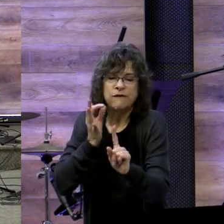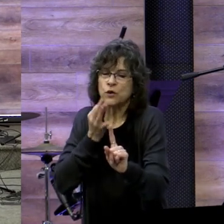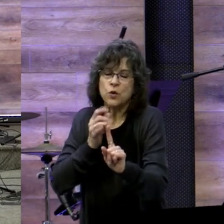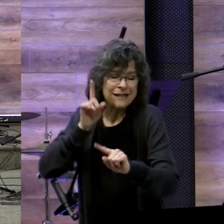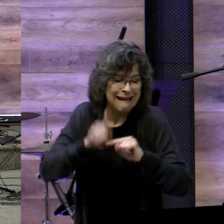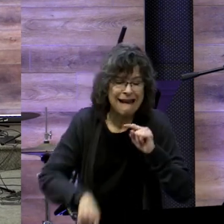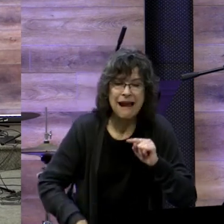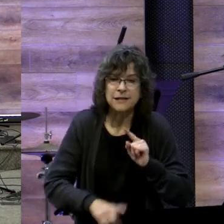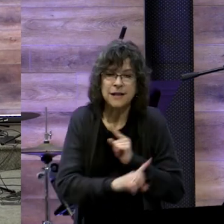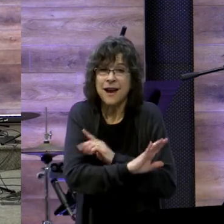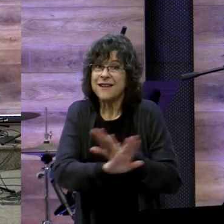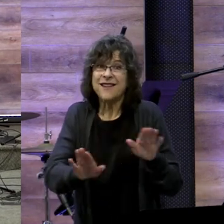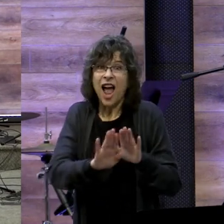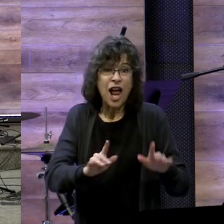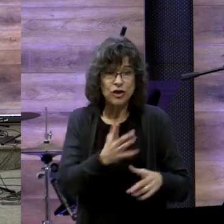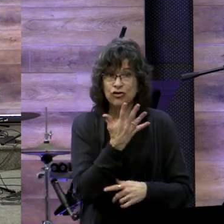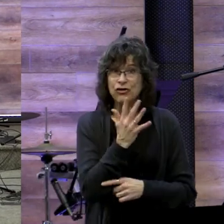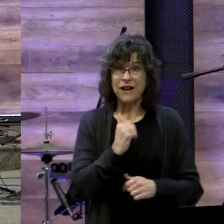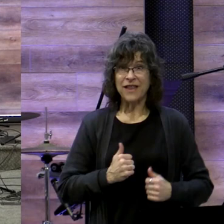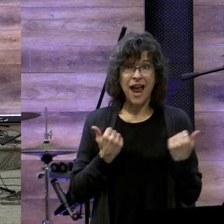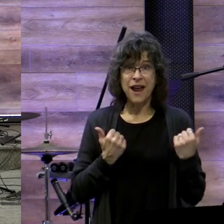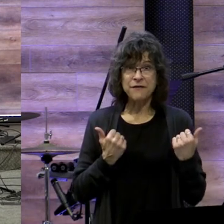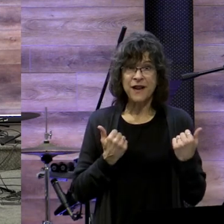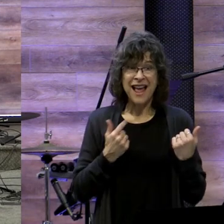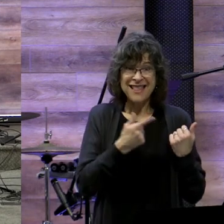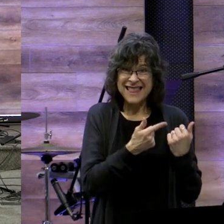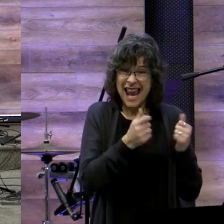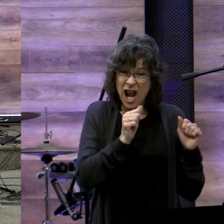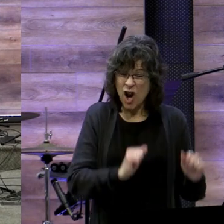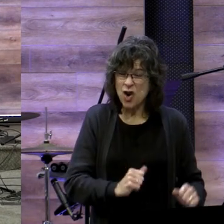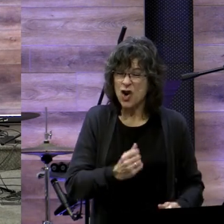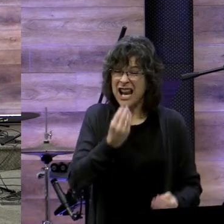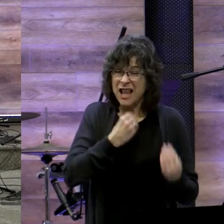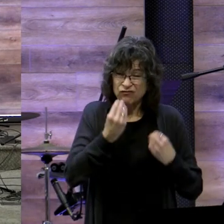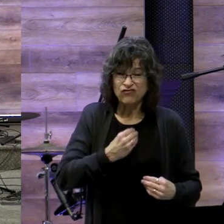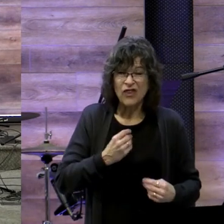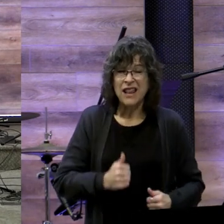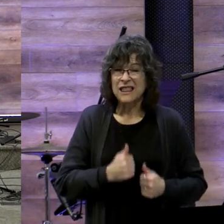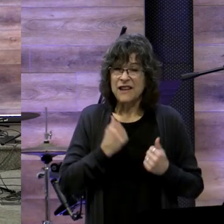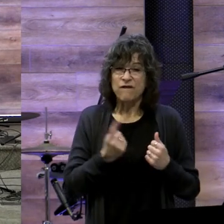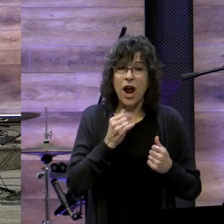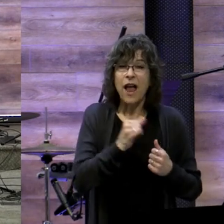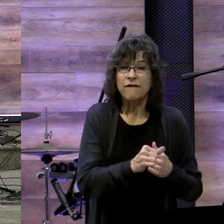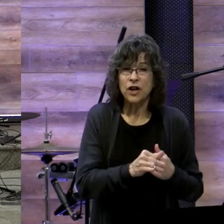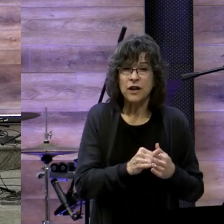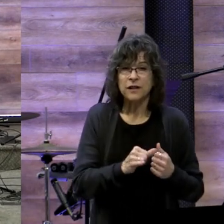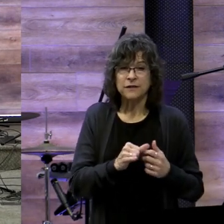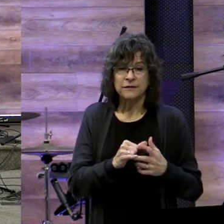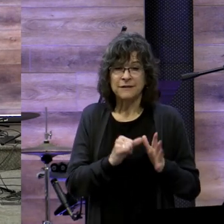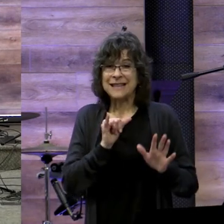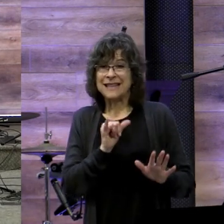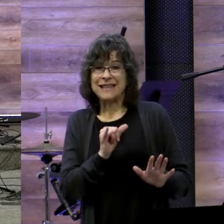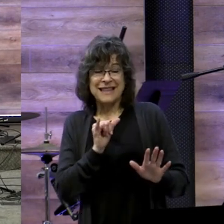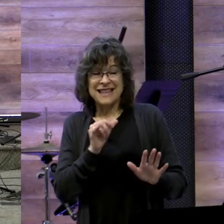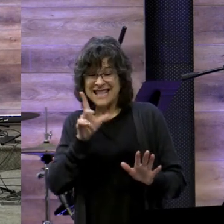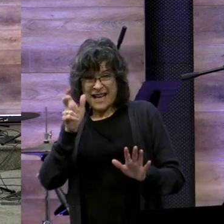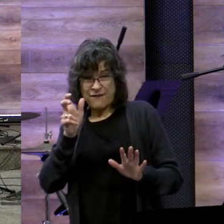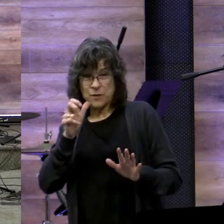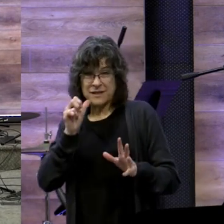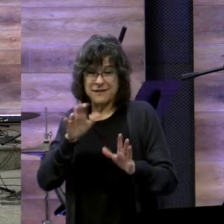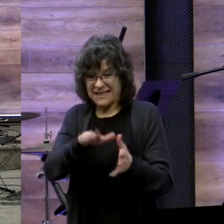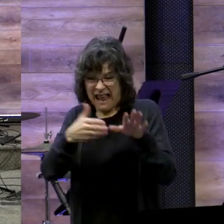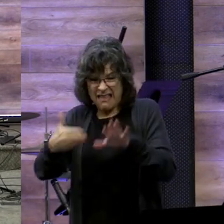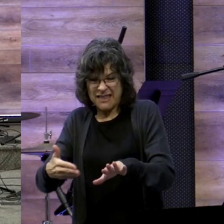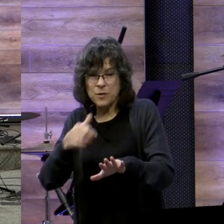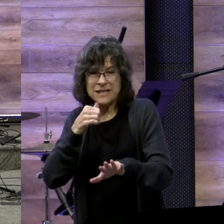is not the tree of life. Meaning they were to freely eat from that. The death was not supposed to be part of the original plan. Death